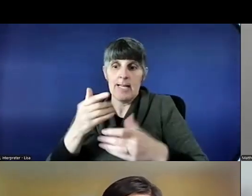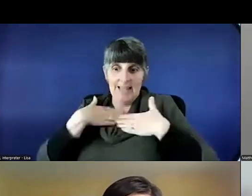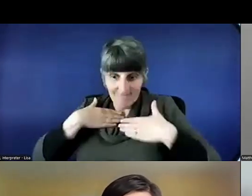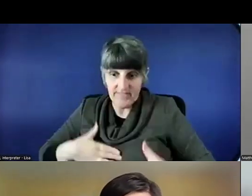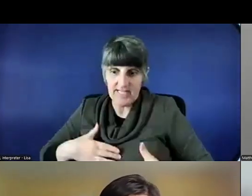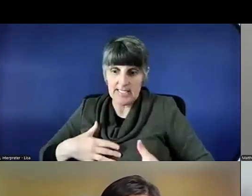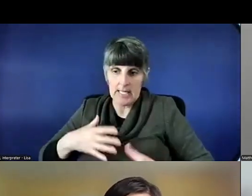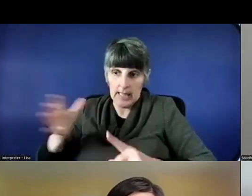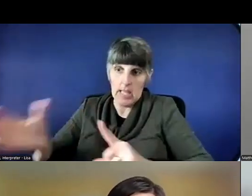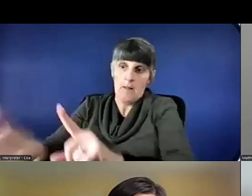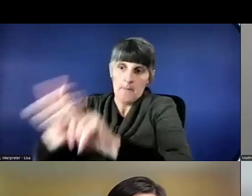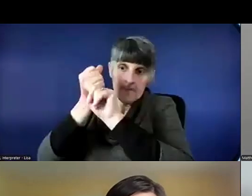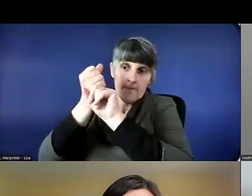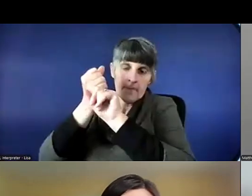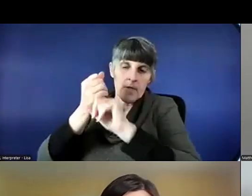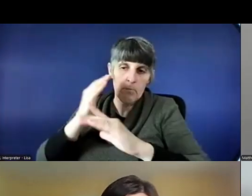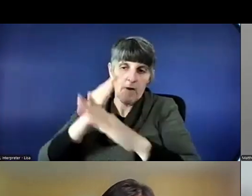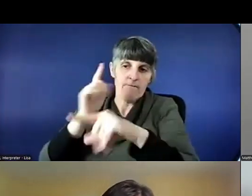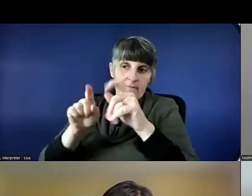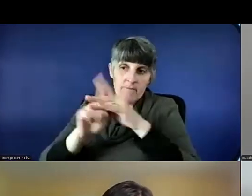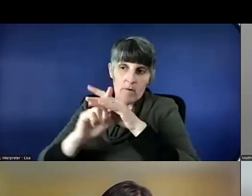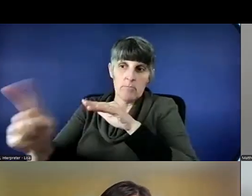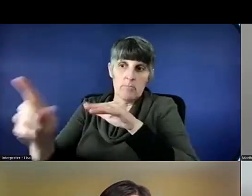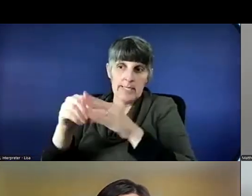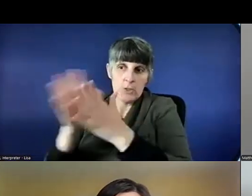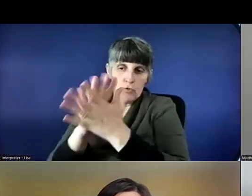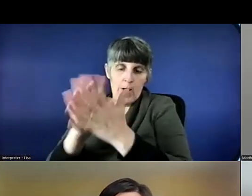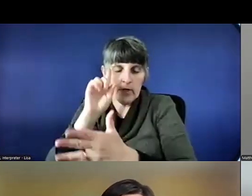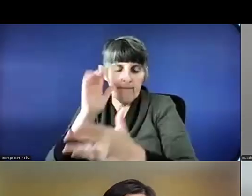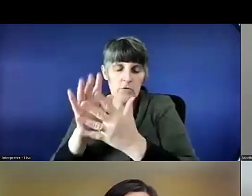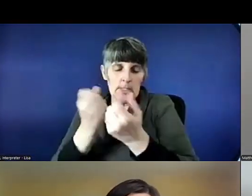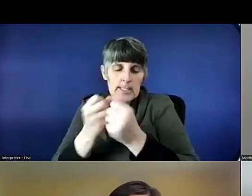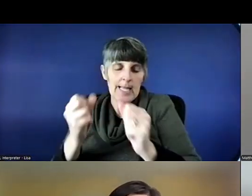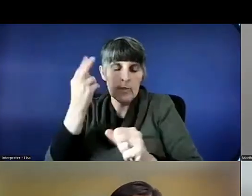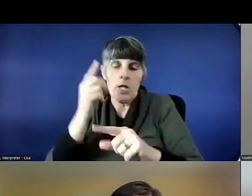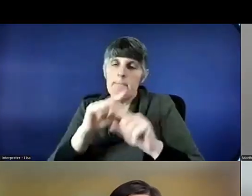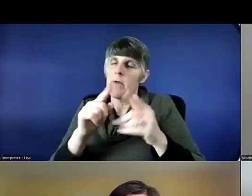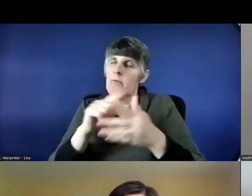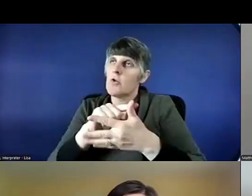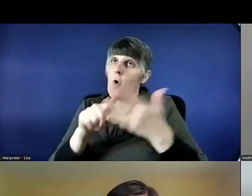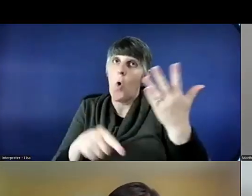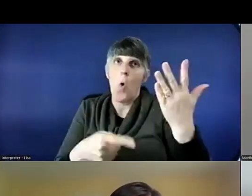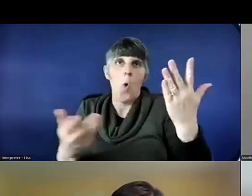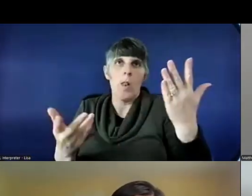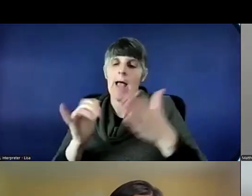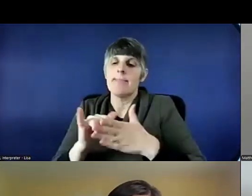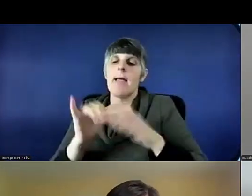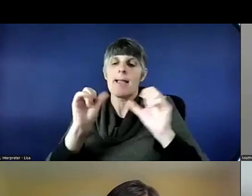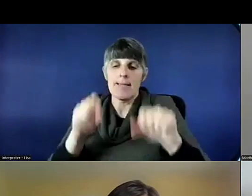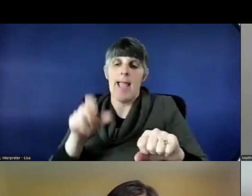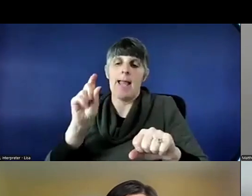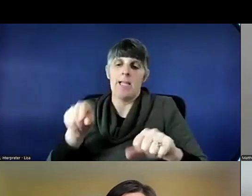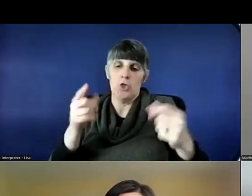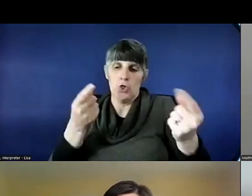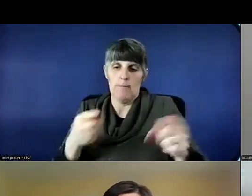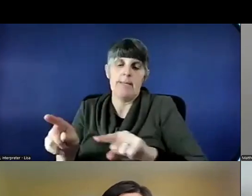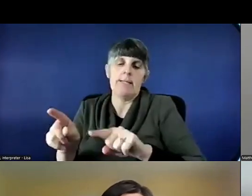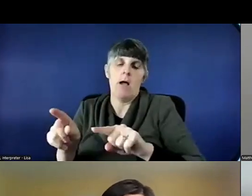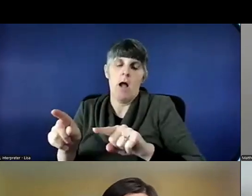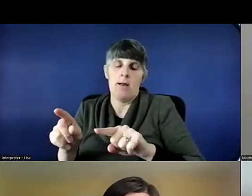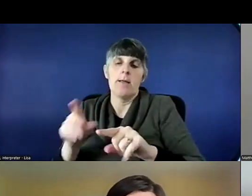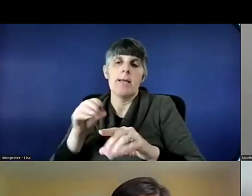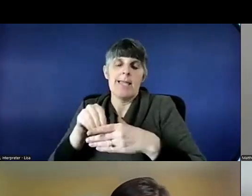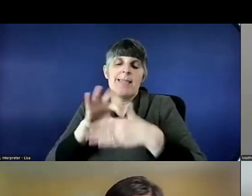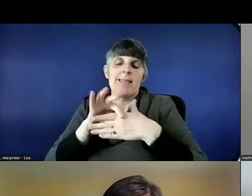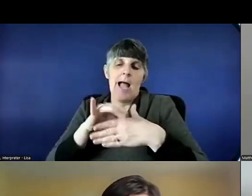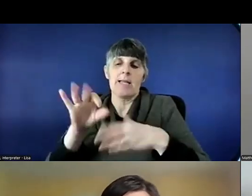physically restrain the child from running into traffic for safety purposes. But there's a whole lot that can and should be done in the